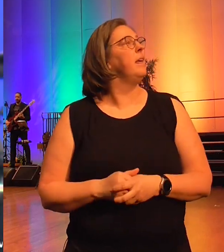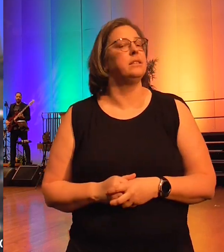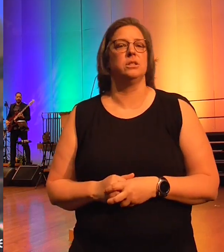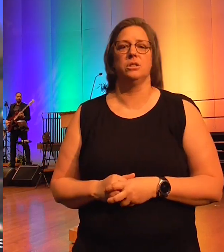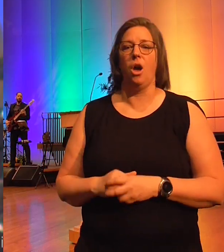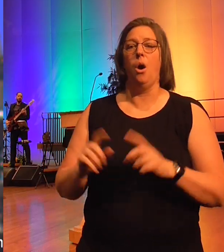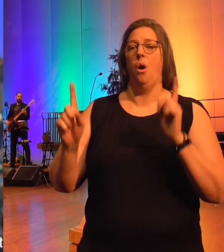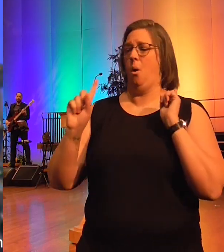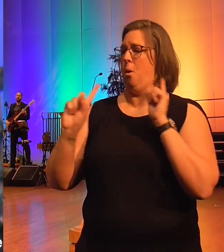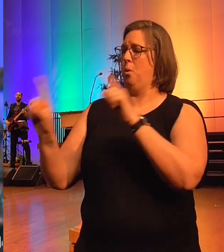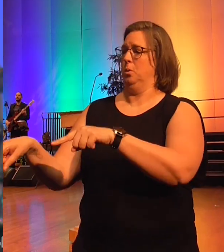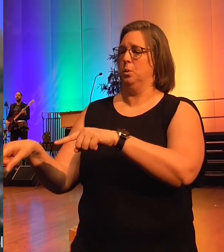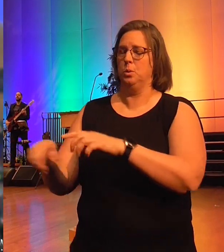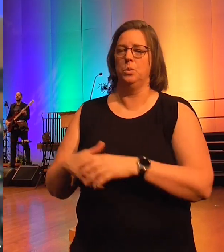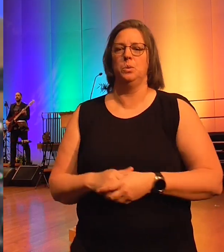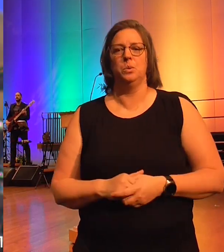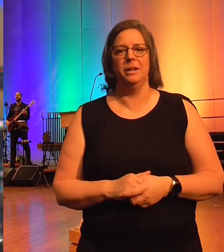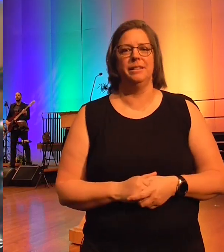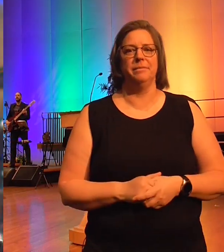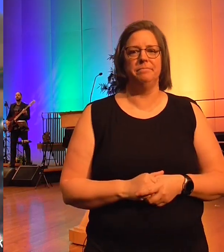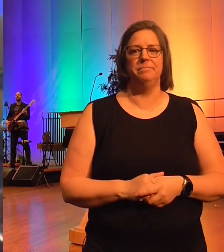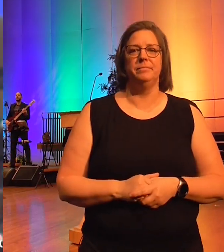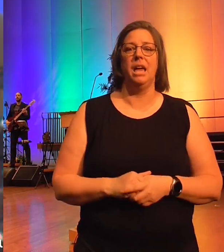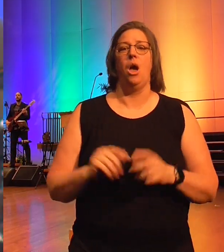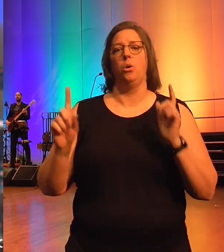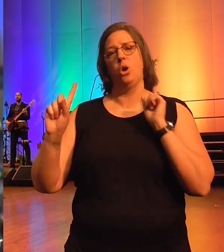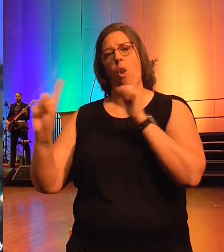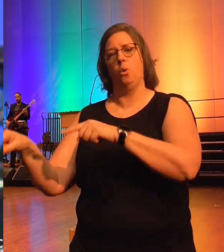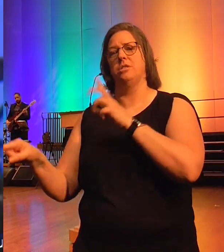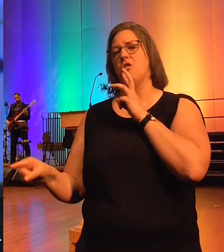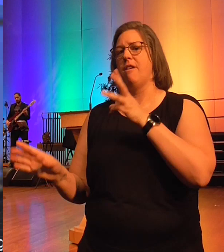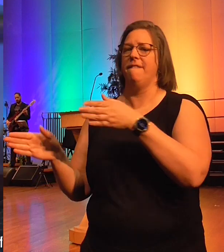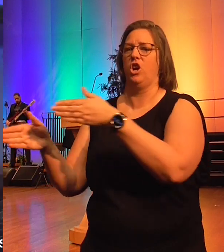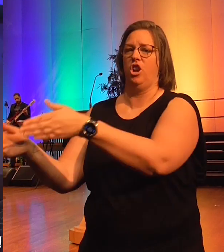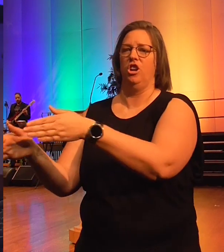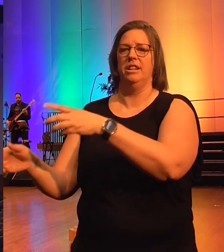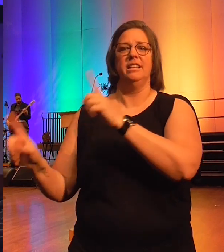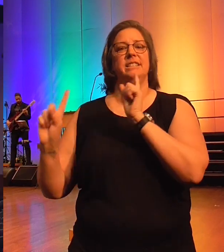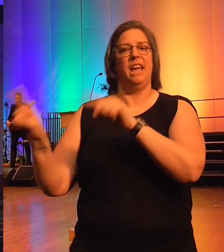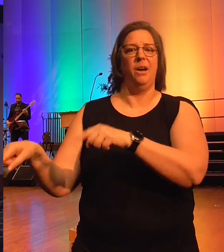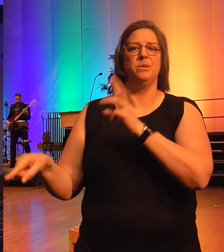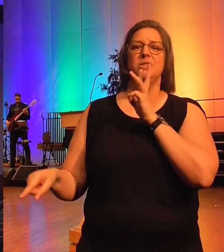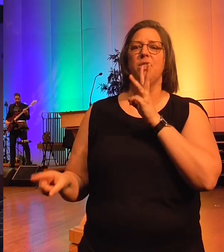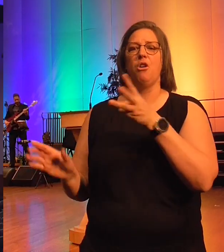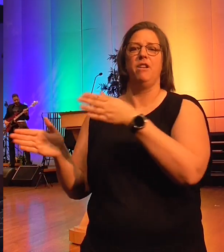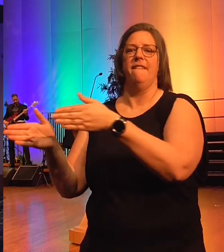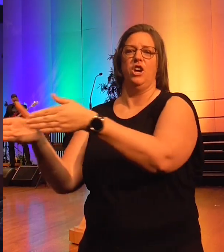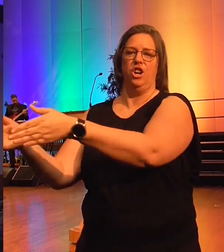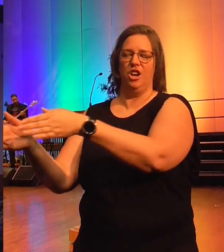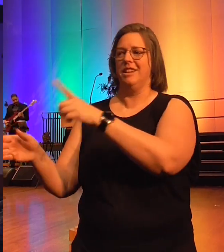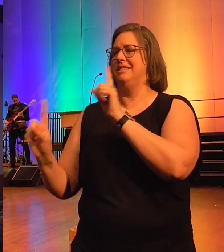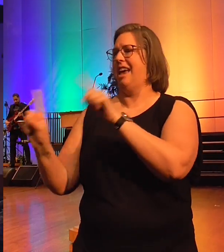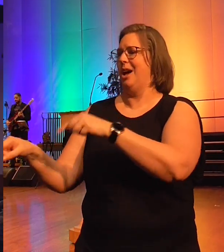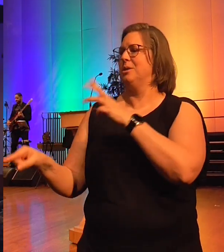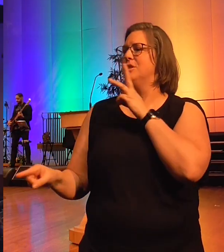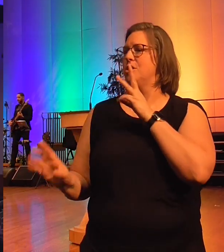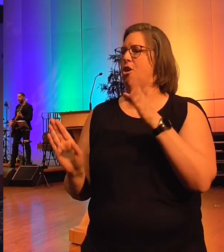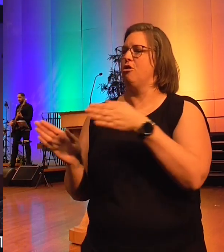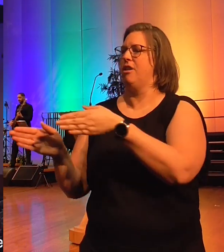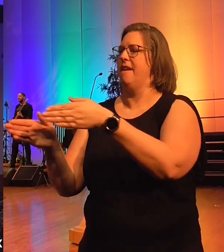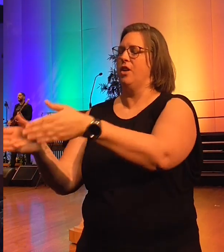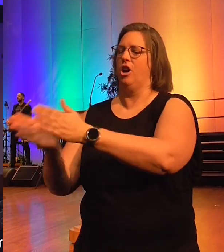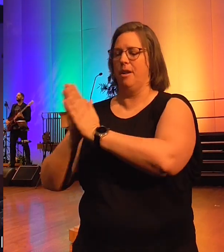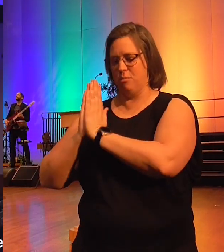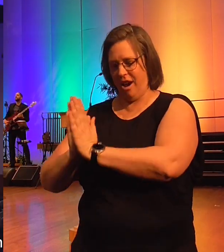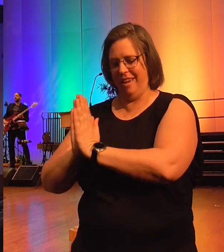Let's go down. We're going down to the river, down to the river, down to the